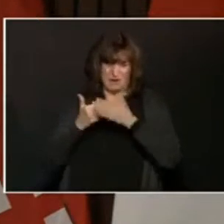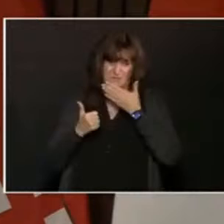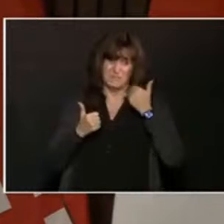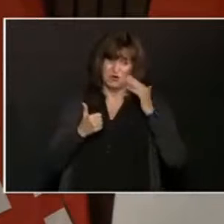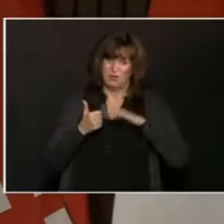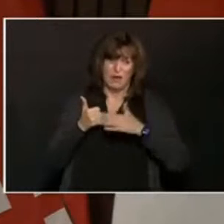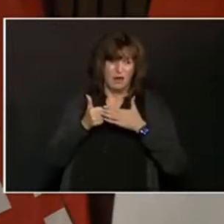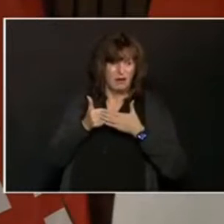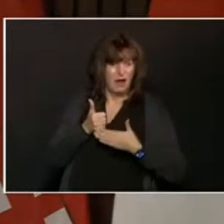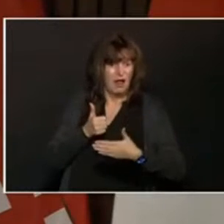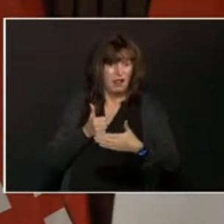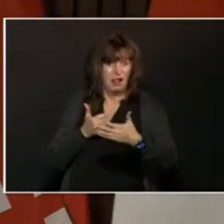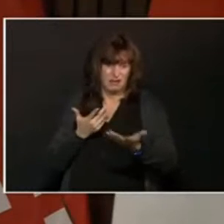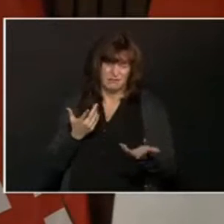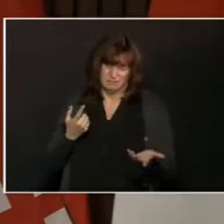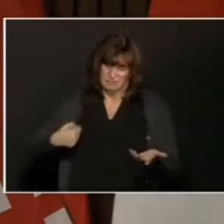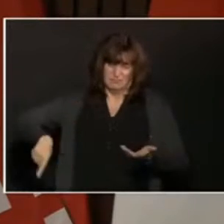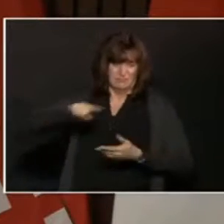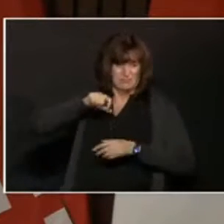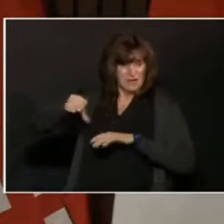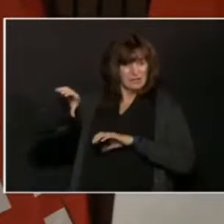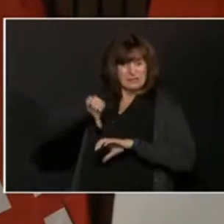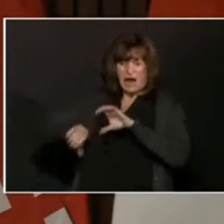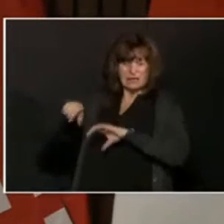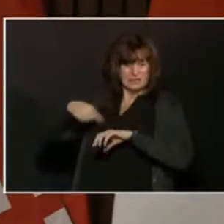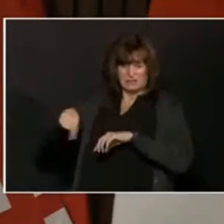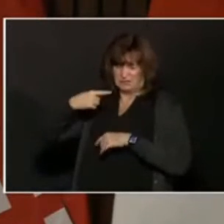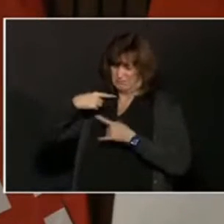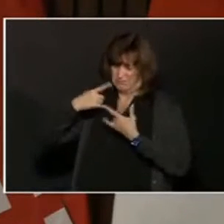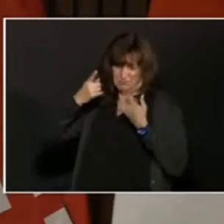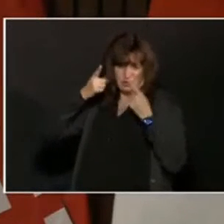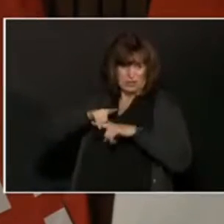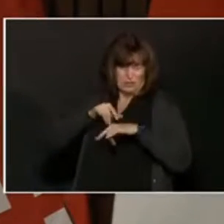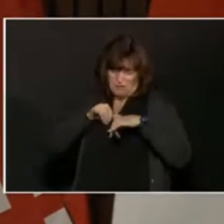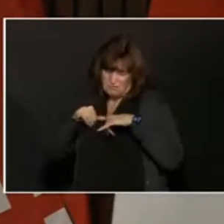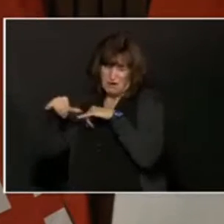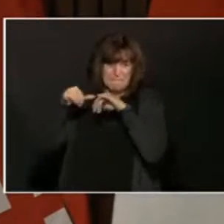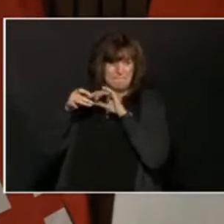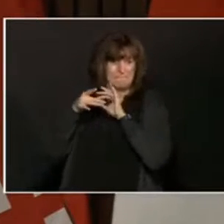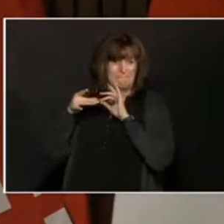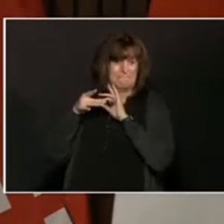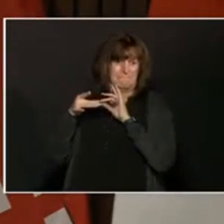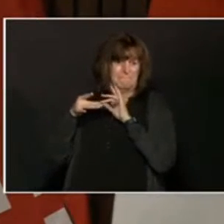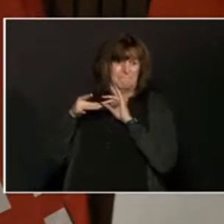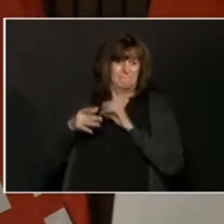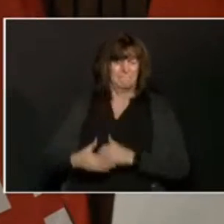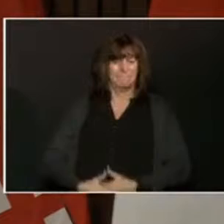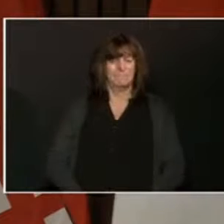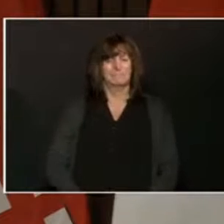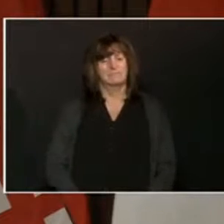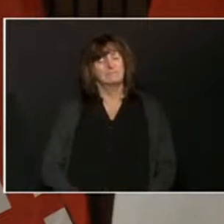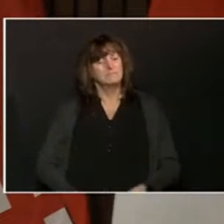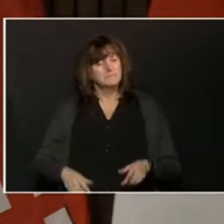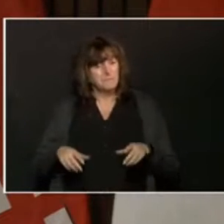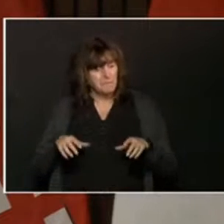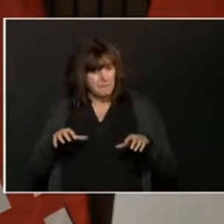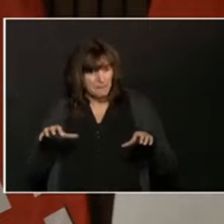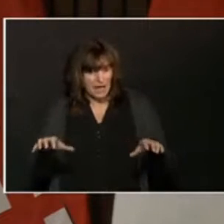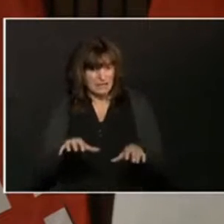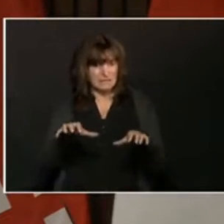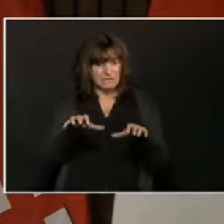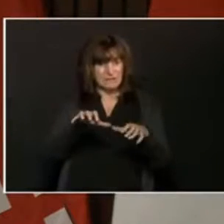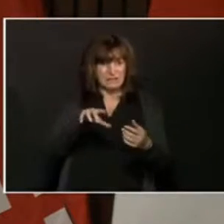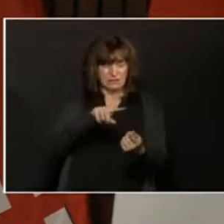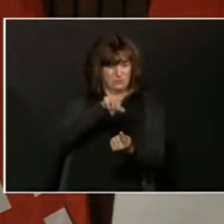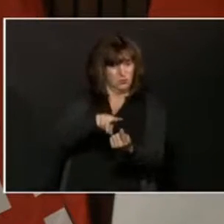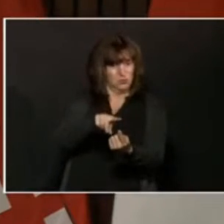disagreement among all the scientists on this. And second, activities that reduce the number of contacts are really important. So anything that